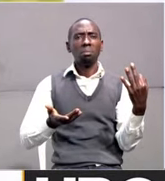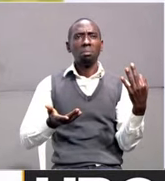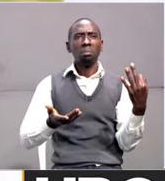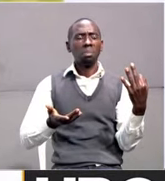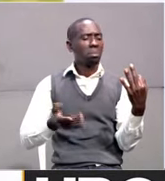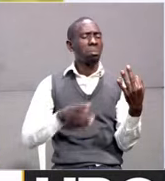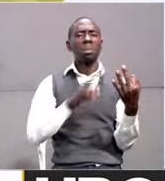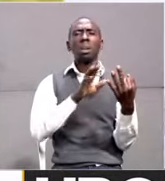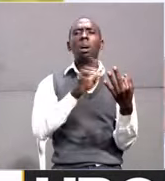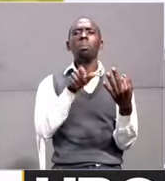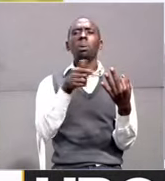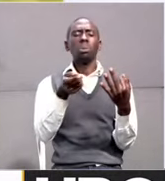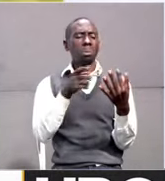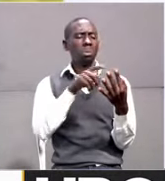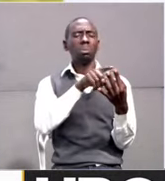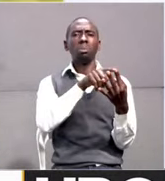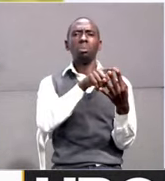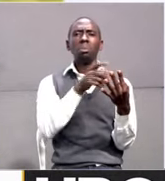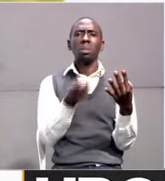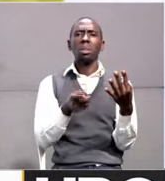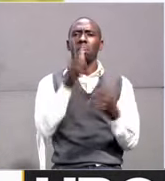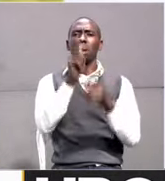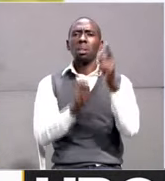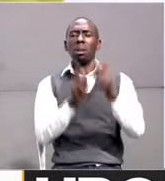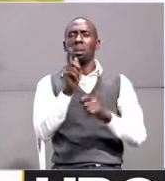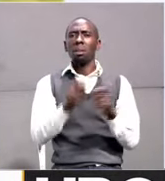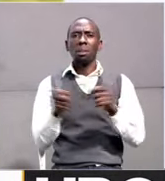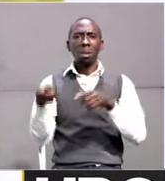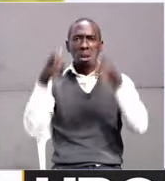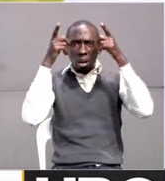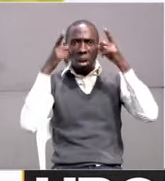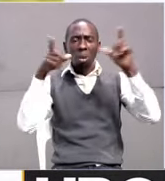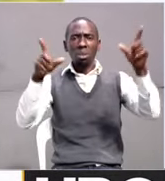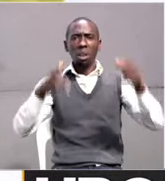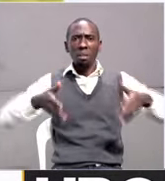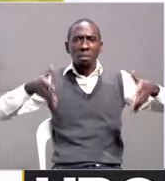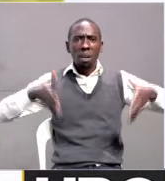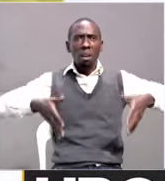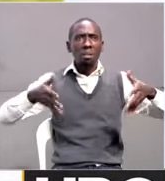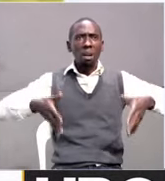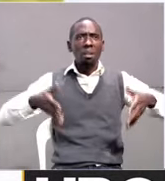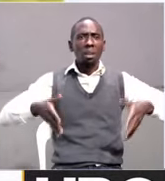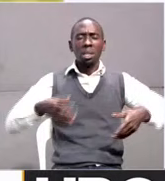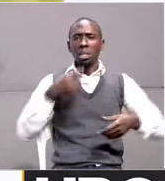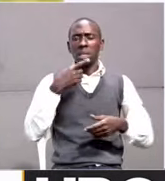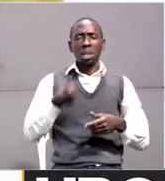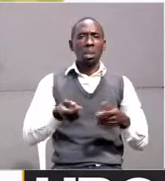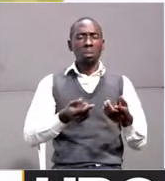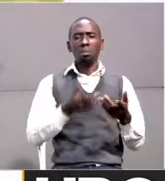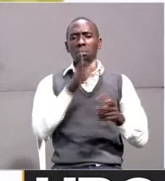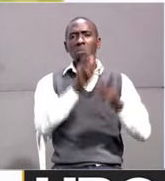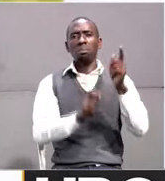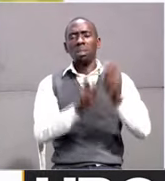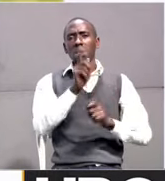How about milk, those cows, those huge cows, why were they not producing milk?